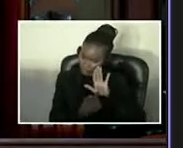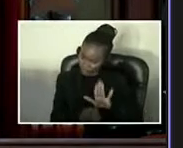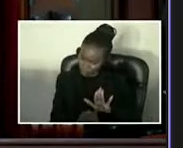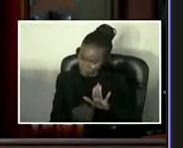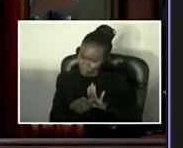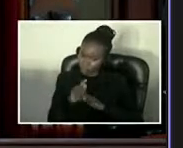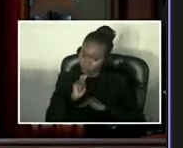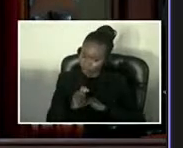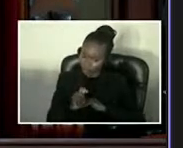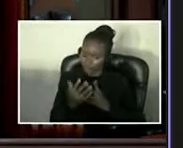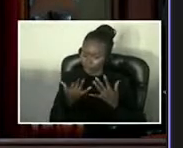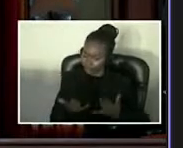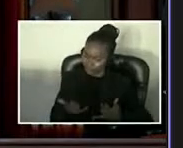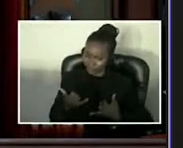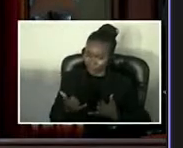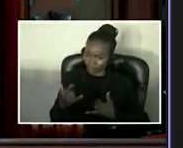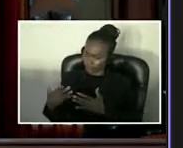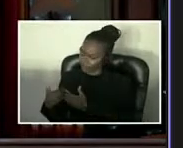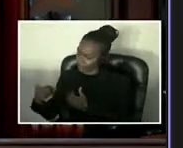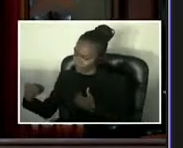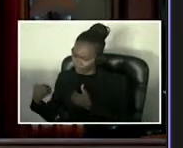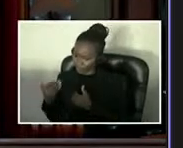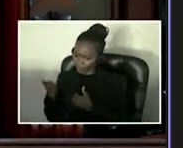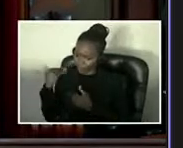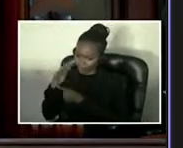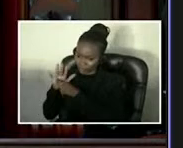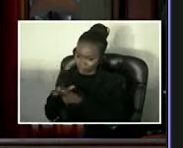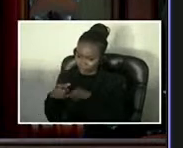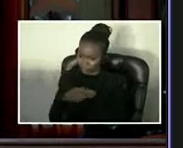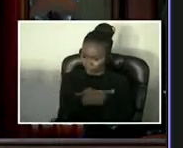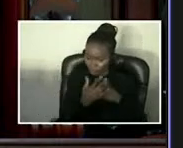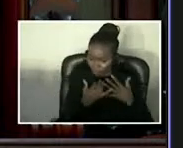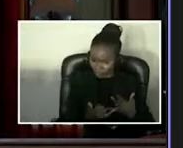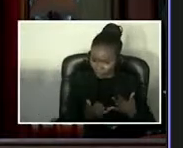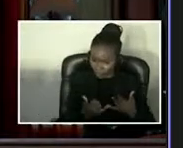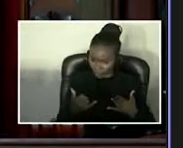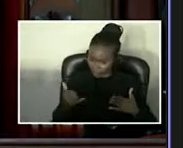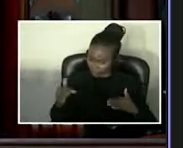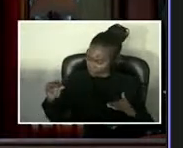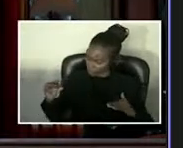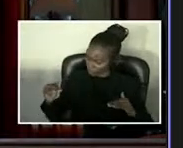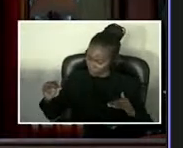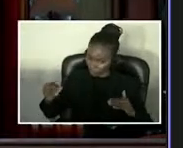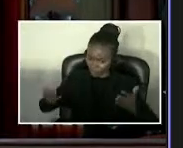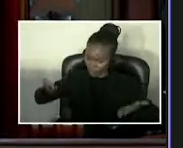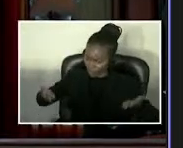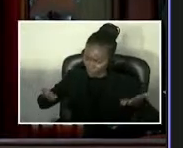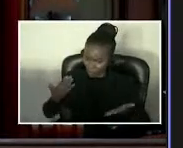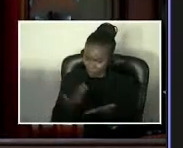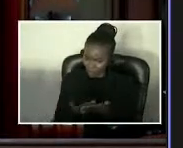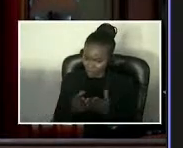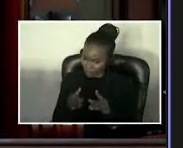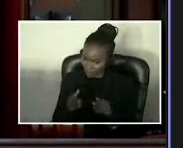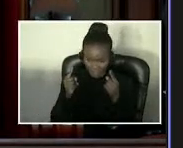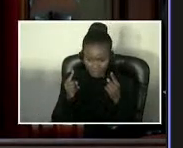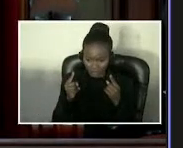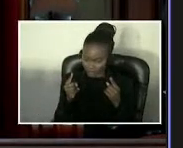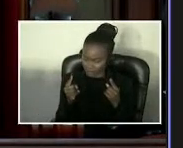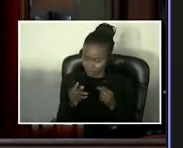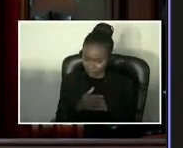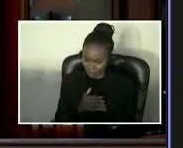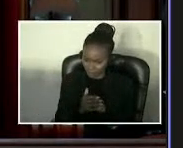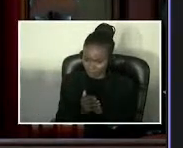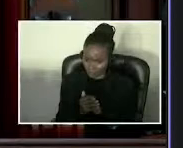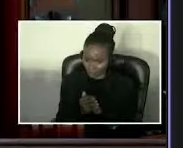current democratic dispensation with pre-1994 inhuman aborted government i'm saying is based on the fact that there was no